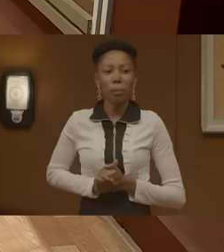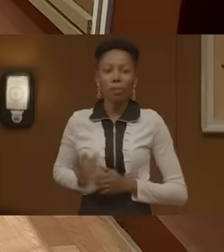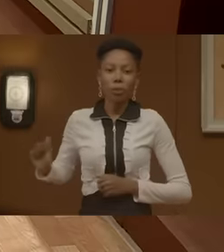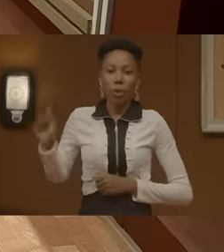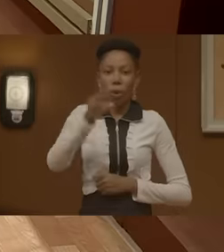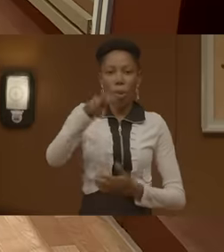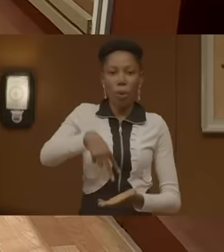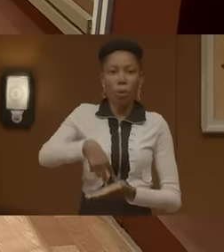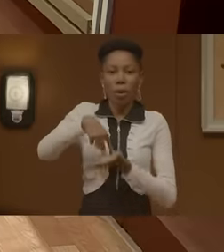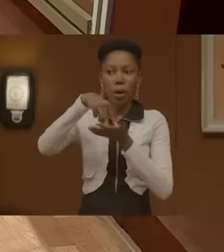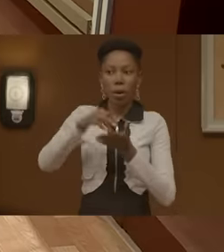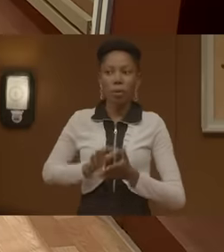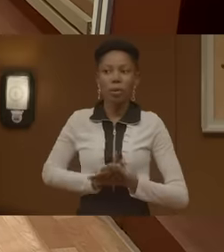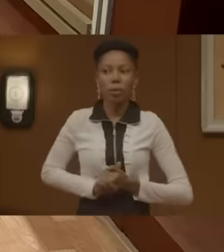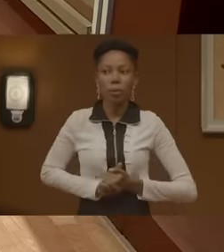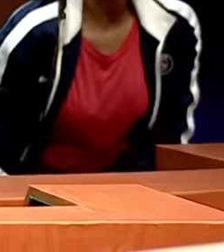All right.